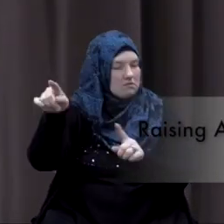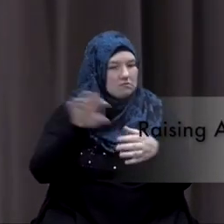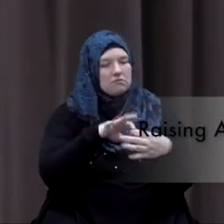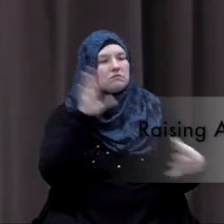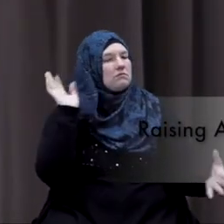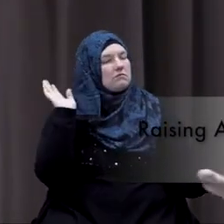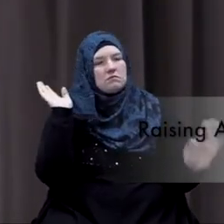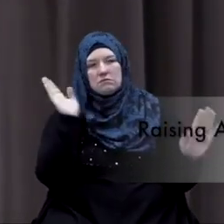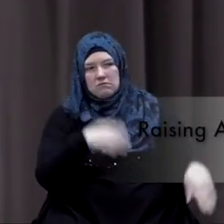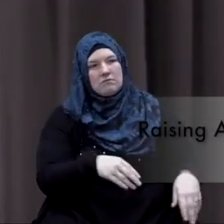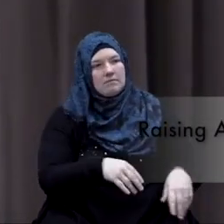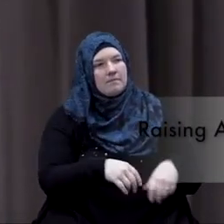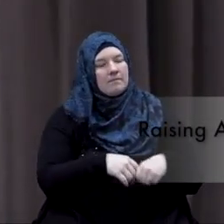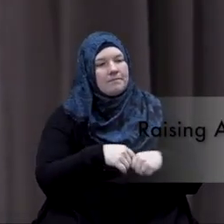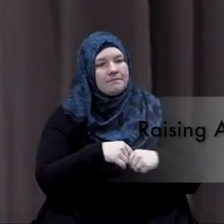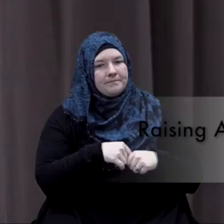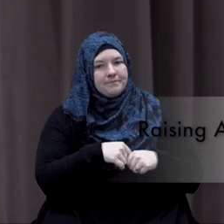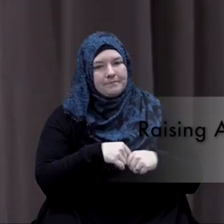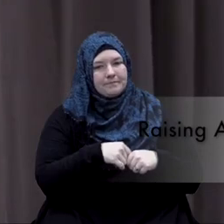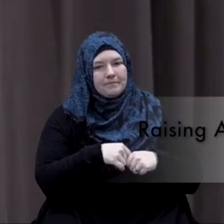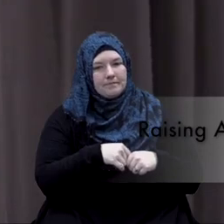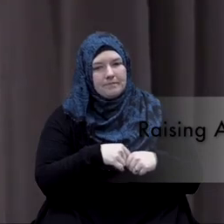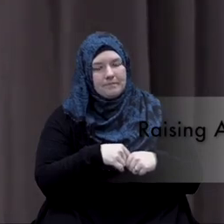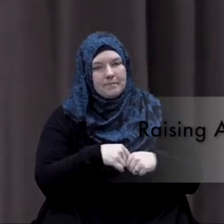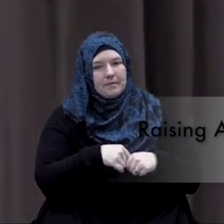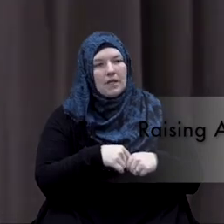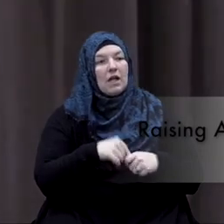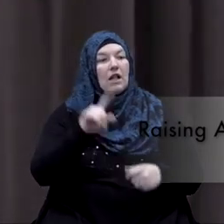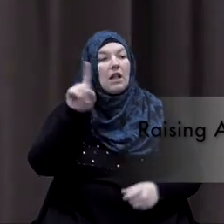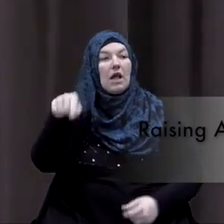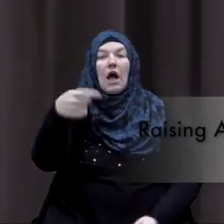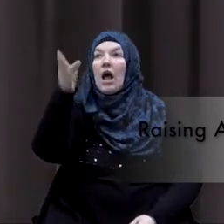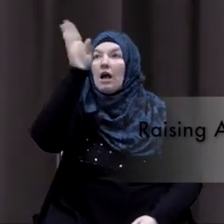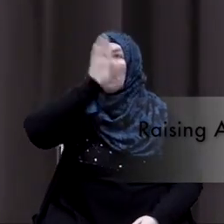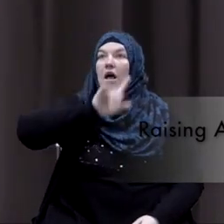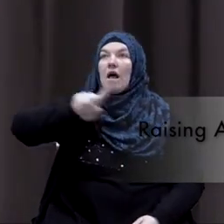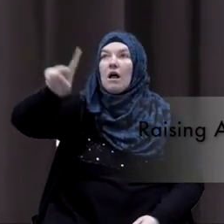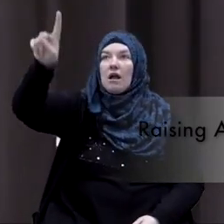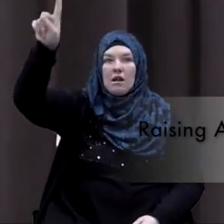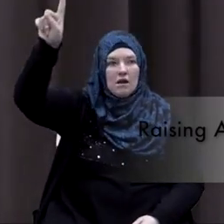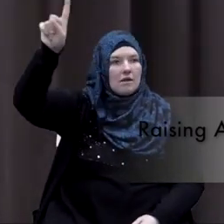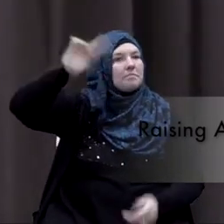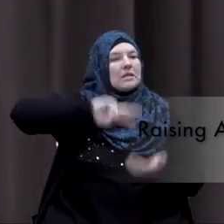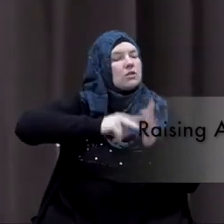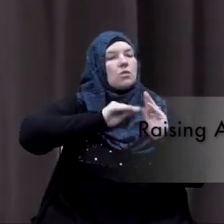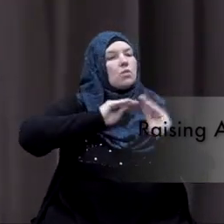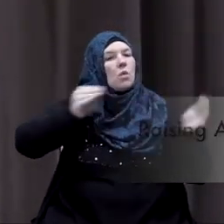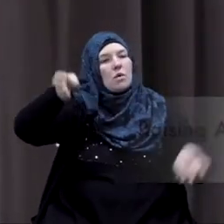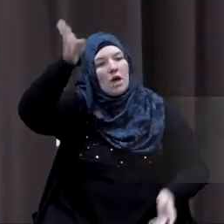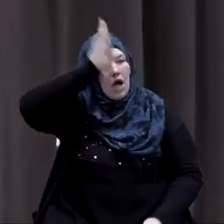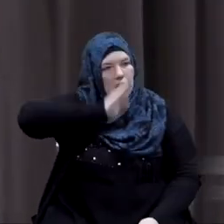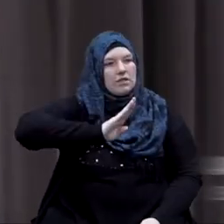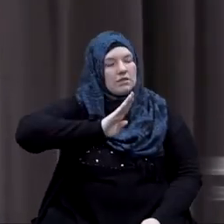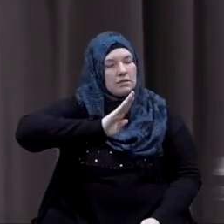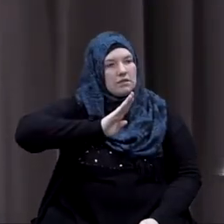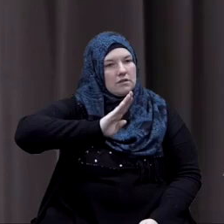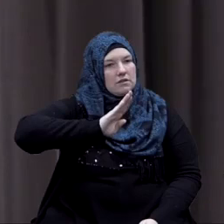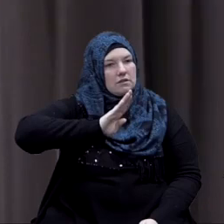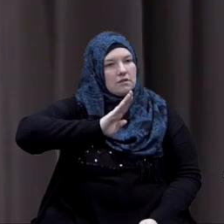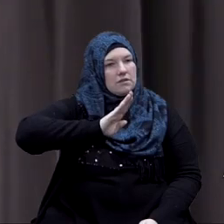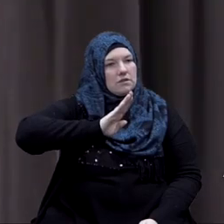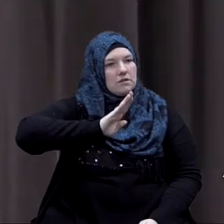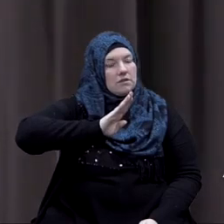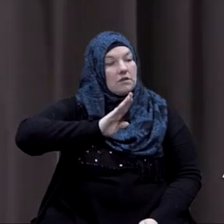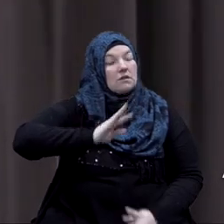of tawheed starts off with La ilaha. There is no God. then